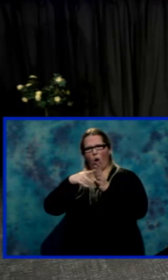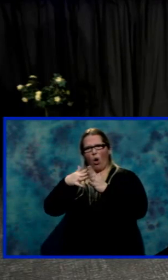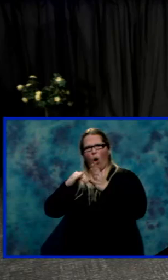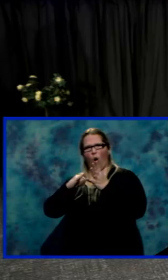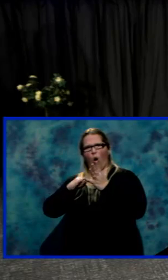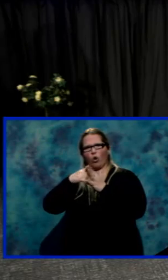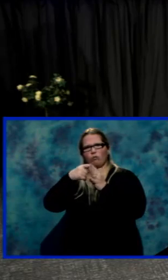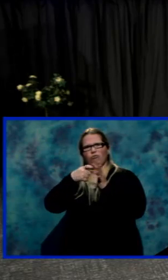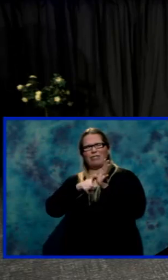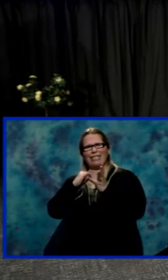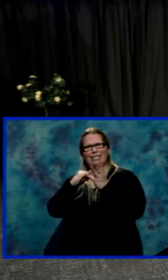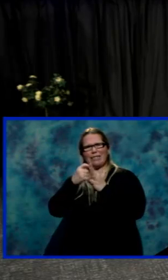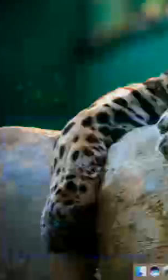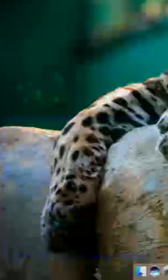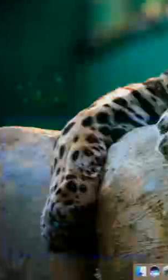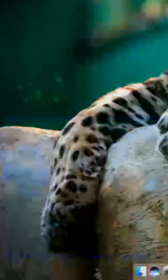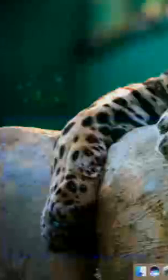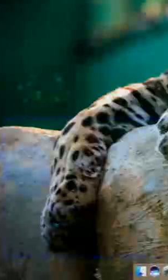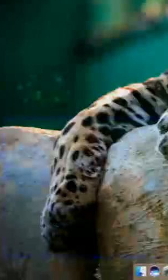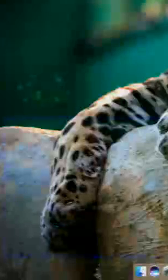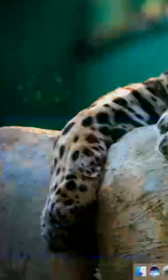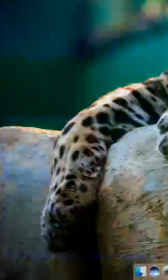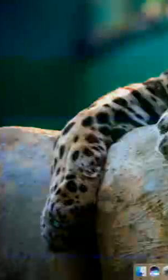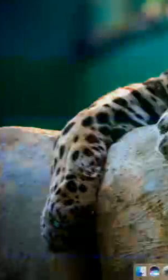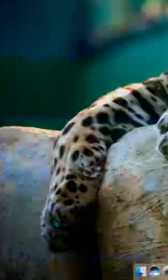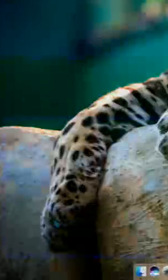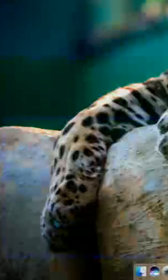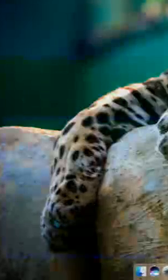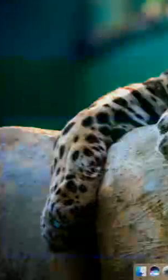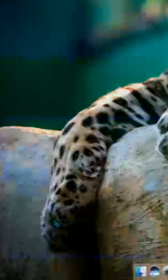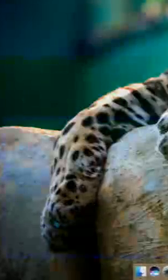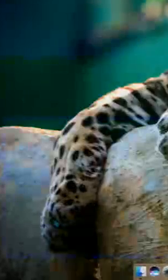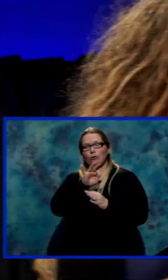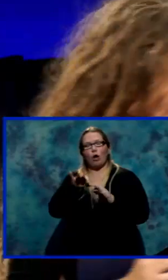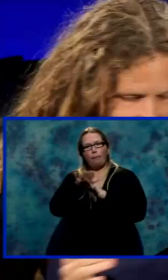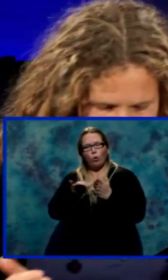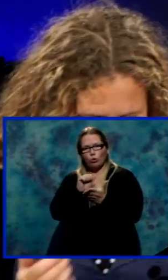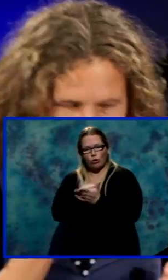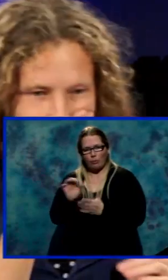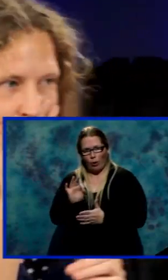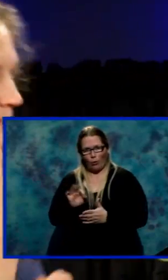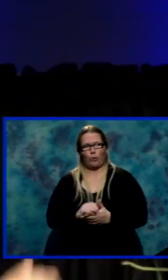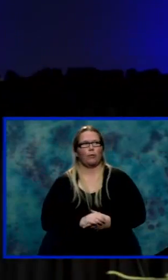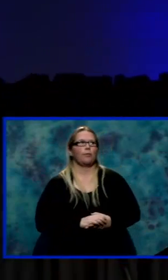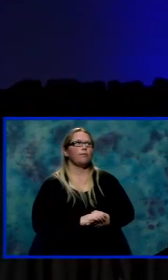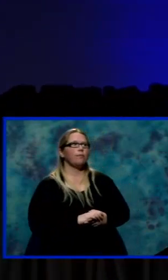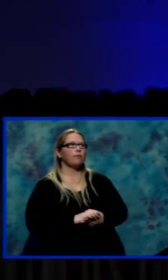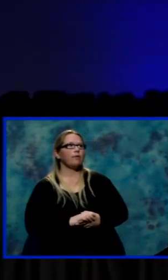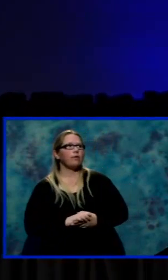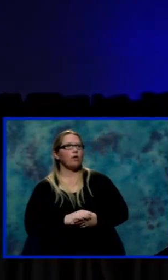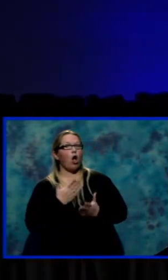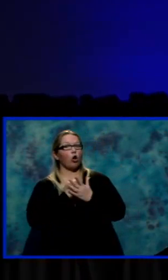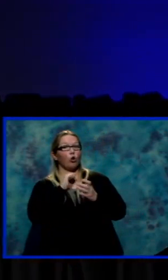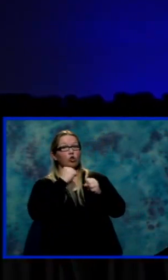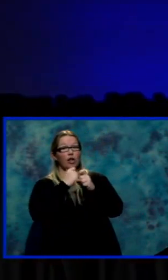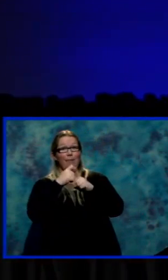Pools. Did you guys look at that? That is their house, but it's not a pool shop. No, it's not. Look, on your